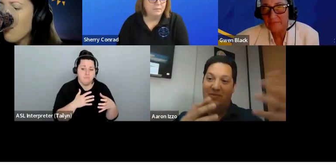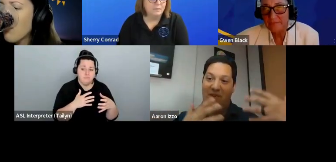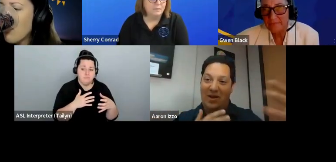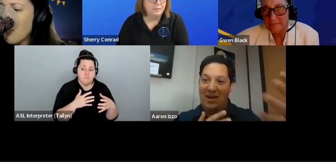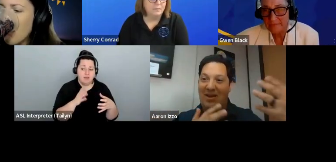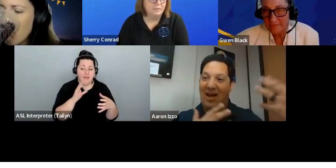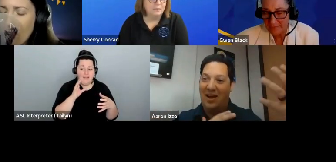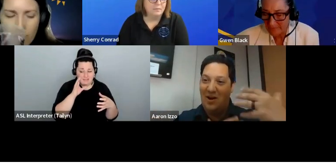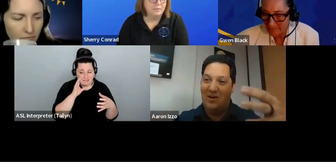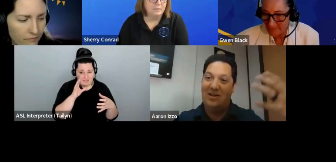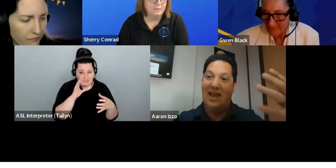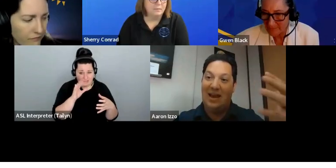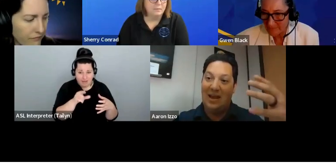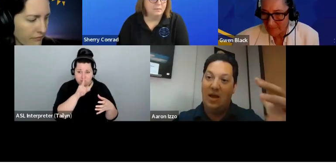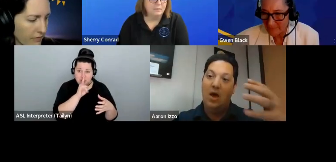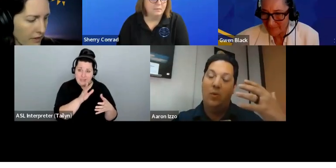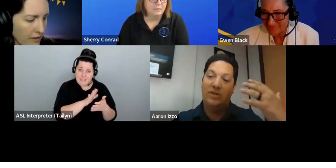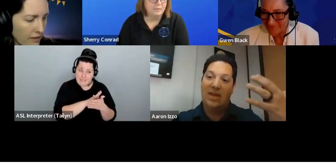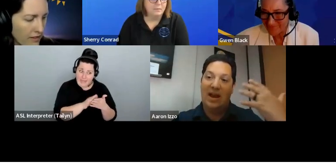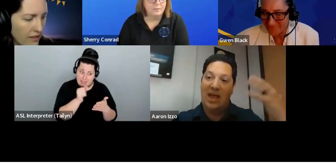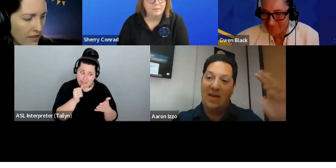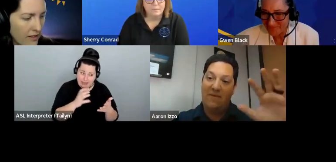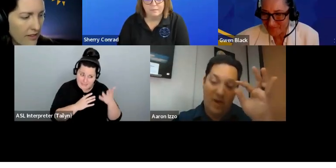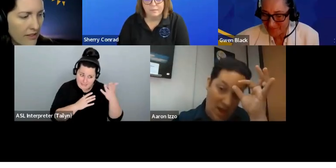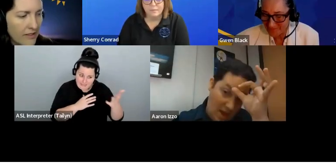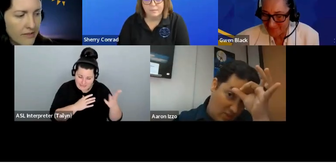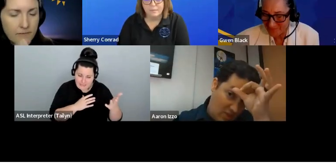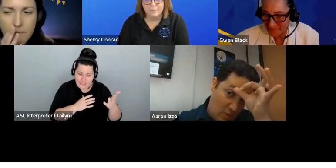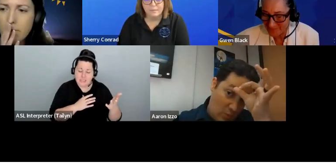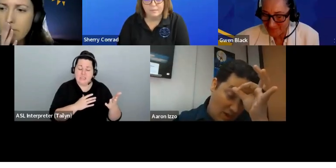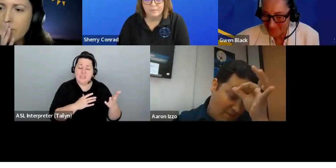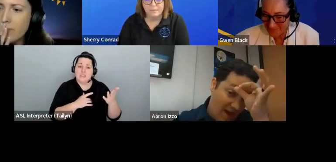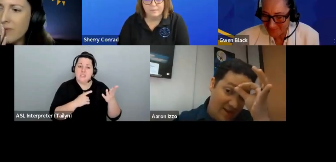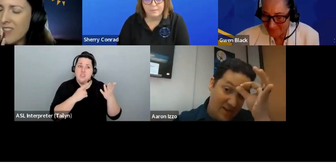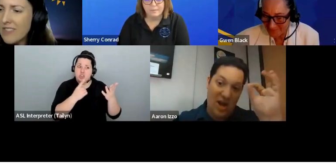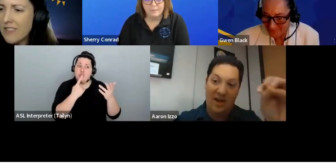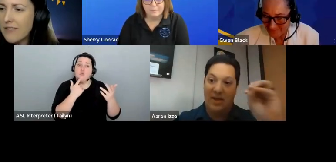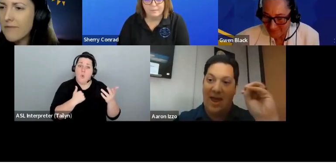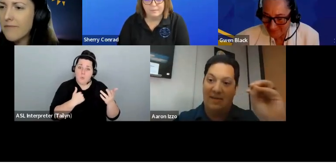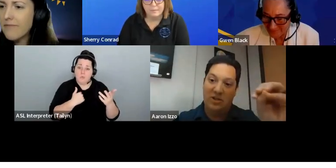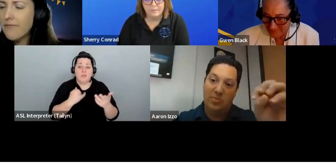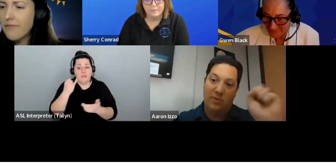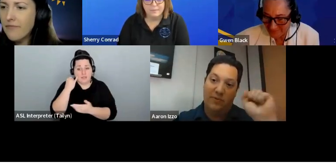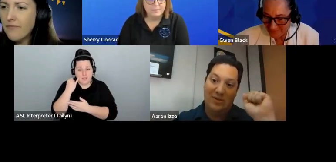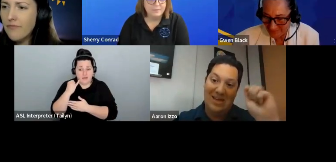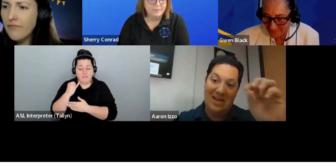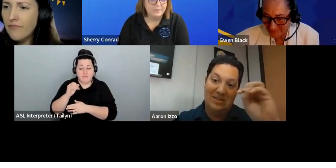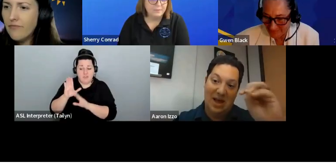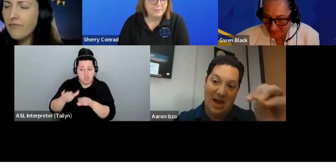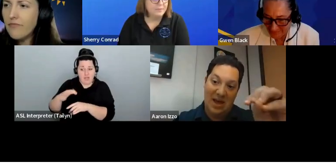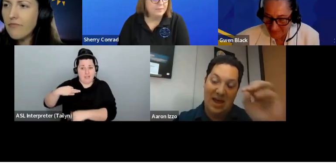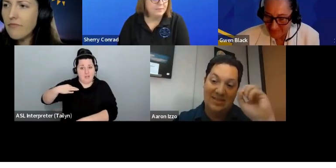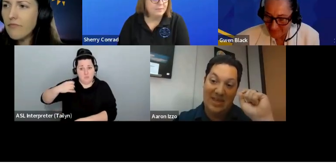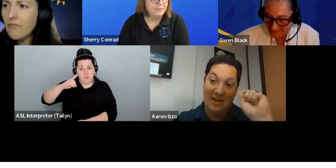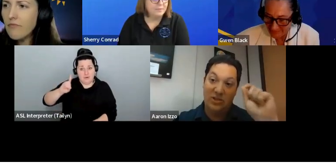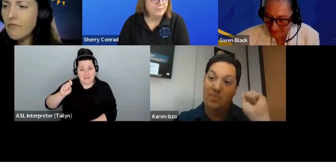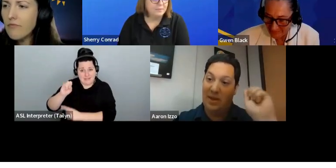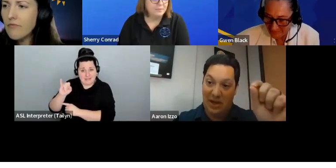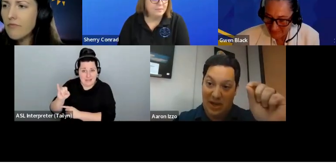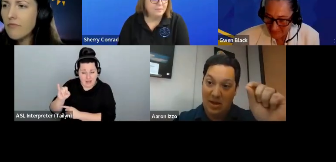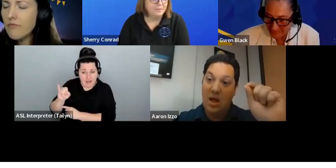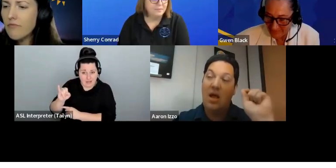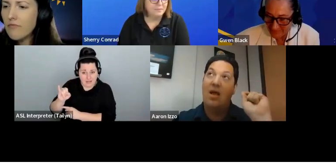received from this very kind-hearted lady was that if we find a child eligible for DSI as